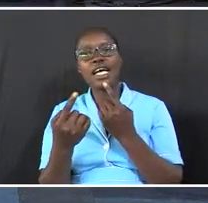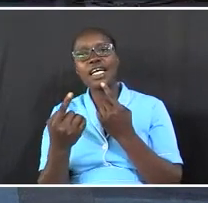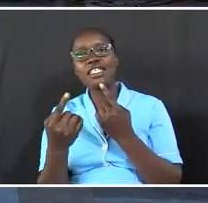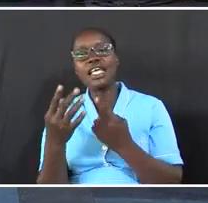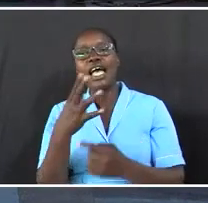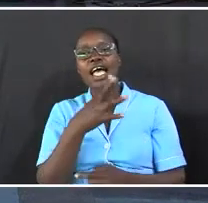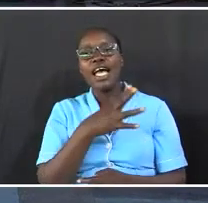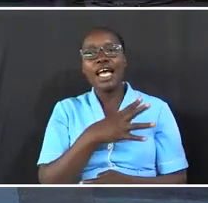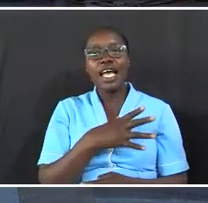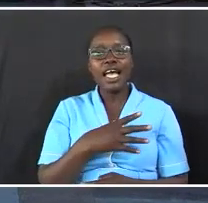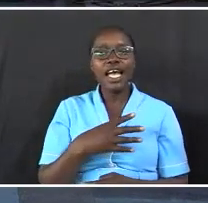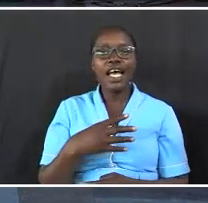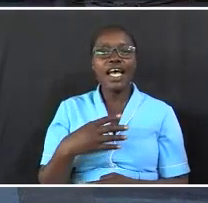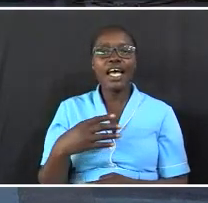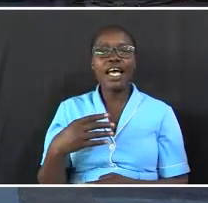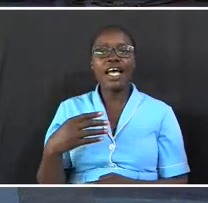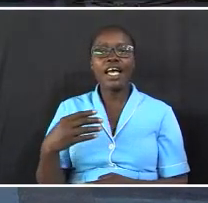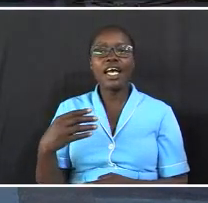discloses,